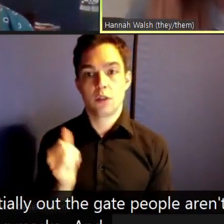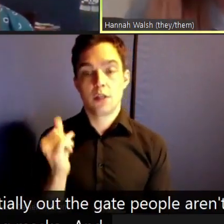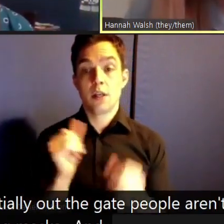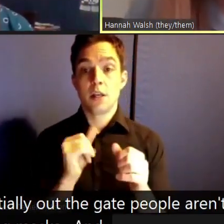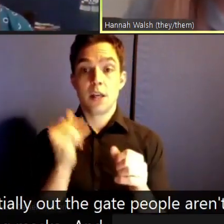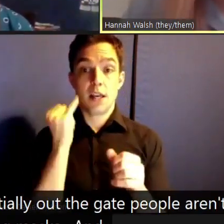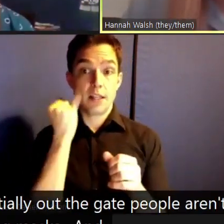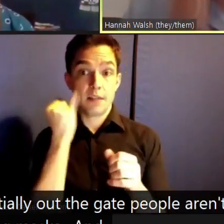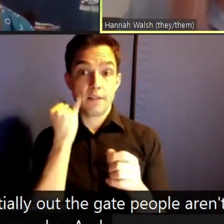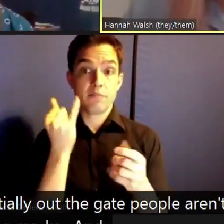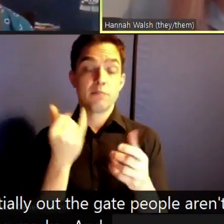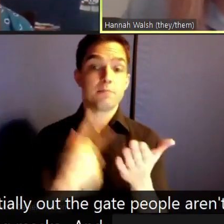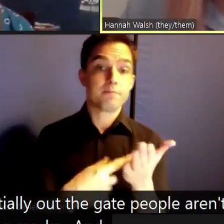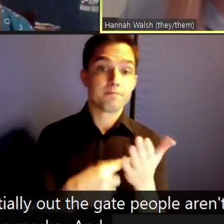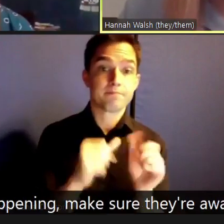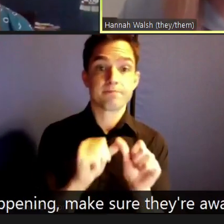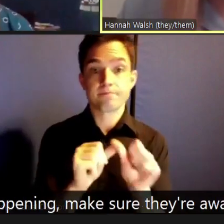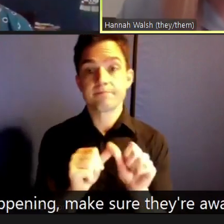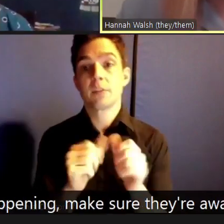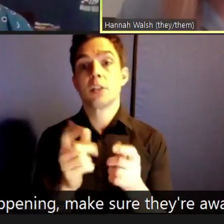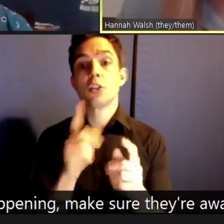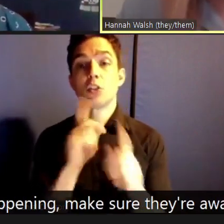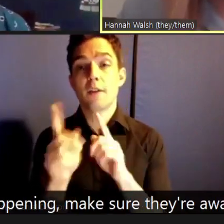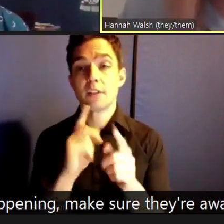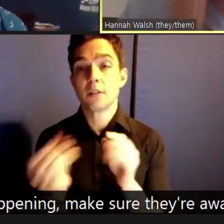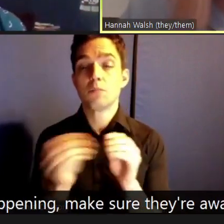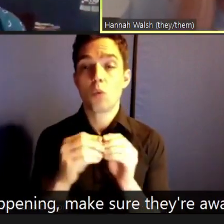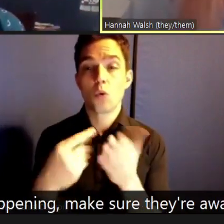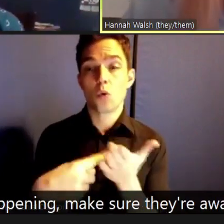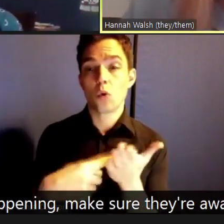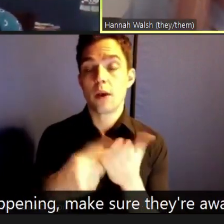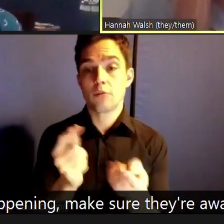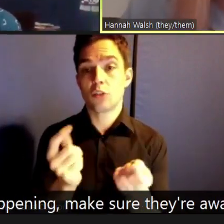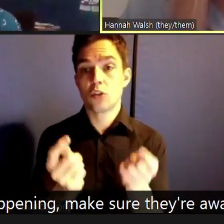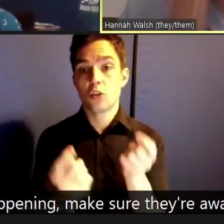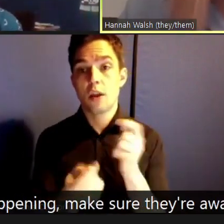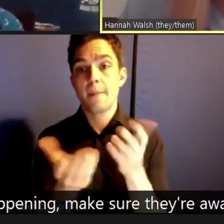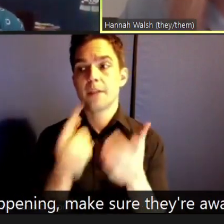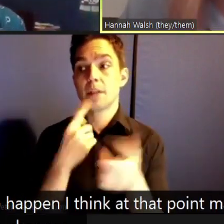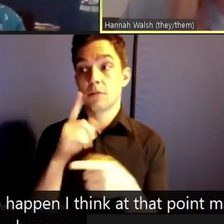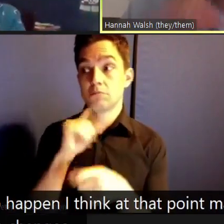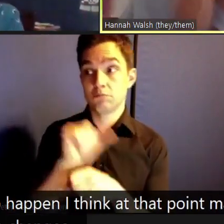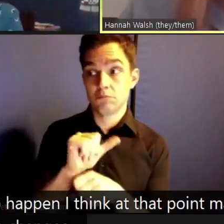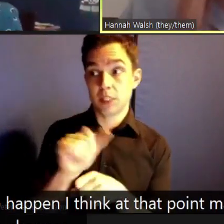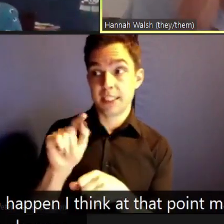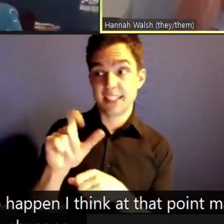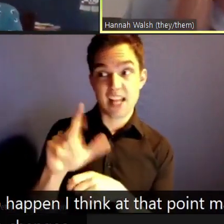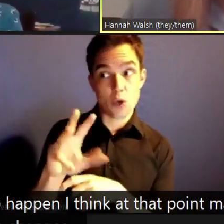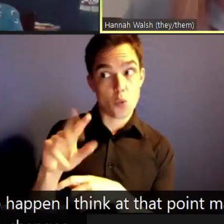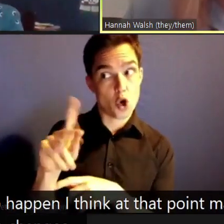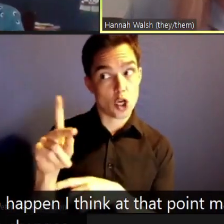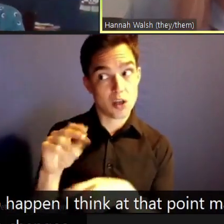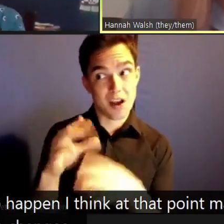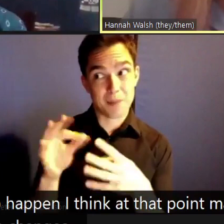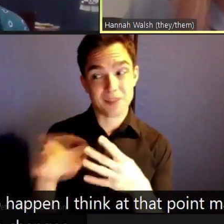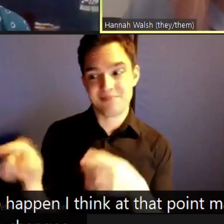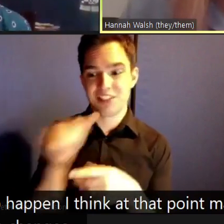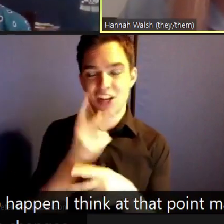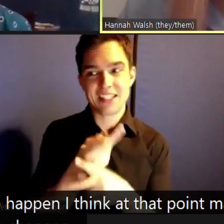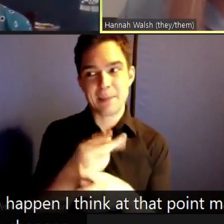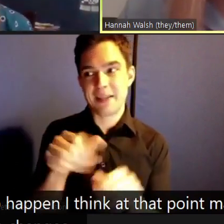conversation changes. You start talking about, maybe, is there an actual telework option, since they're not able to keep the environment